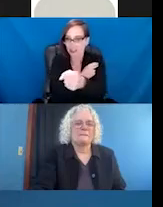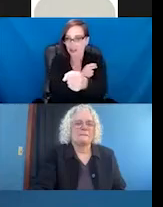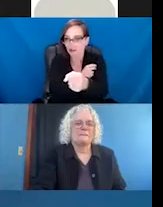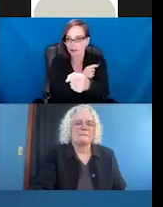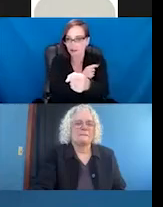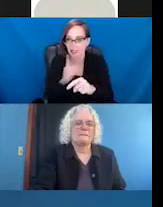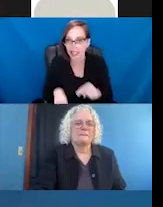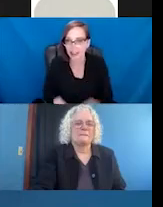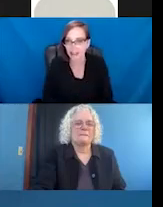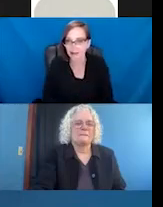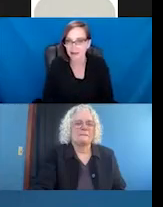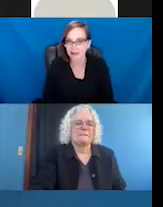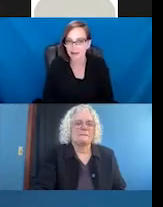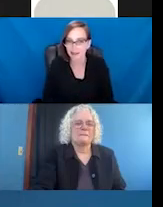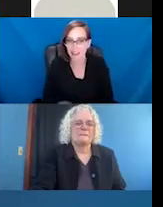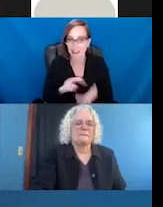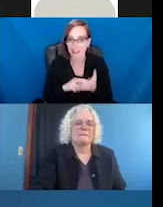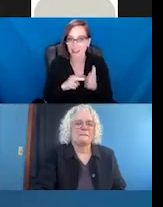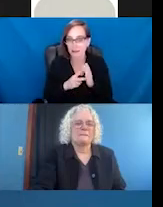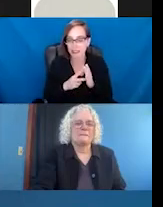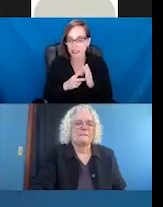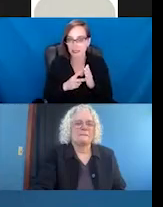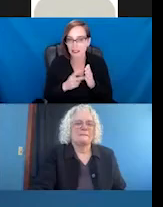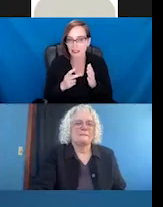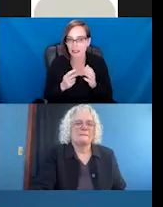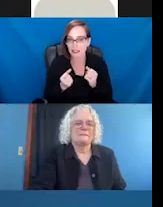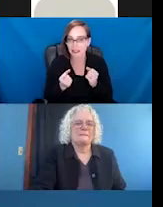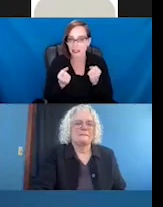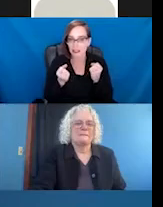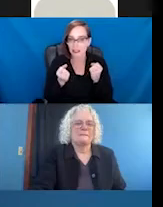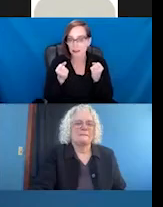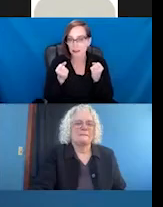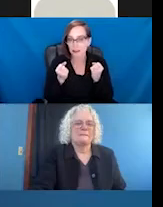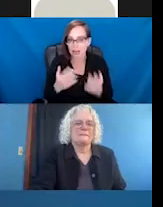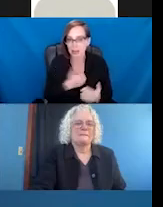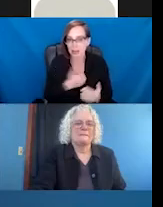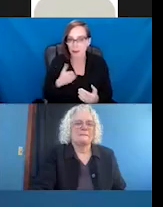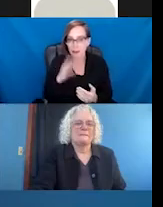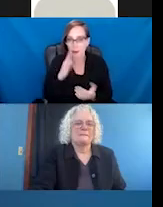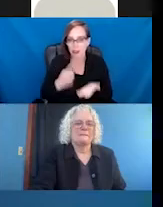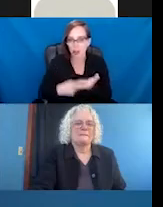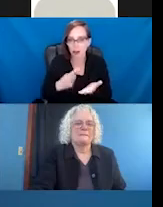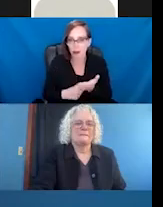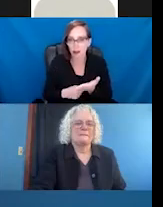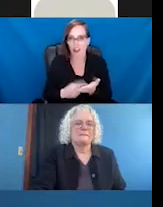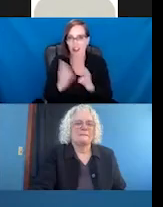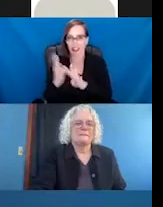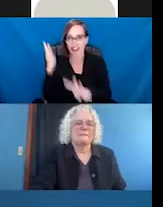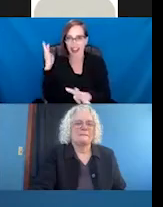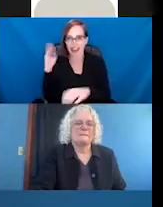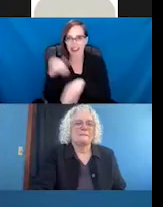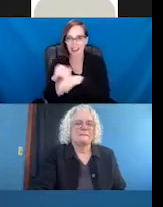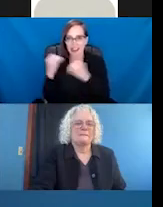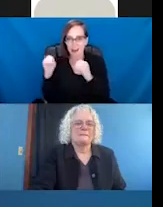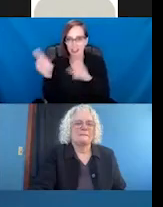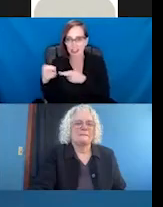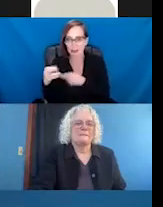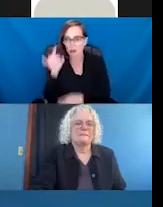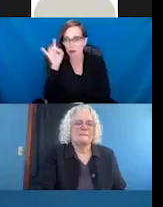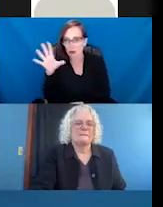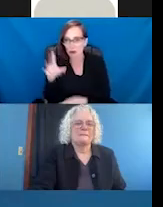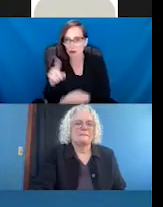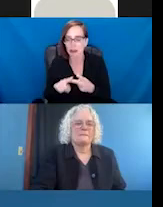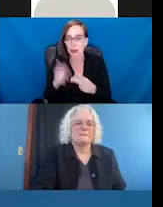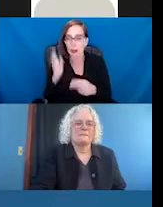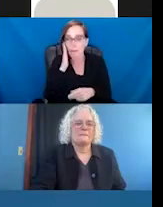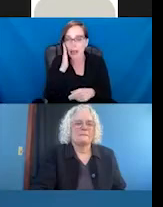You're seeing a lot of our members will talk about the lineup in the emergencies. All of the beds are full. I'm sure Penny,